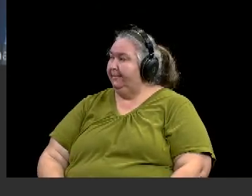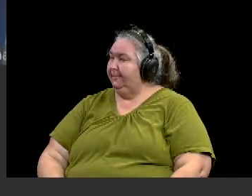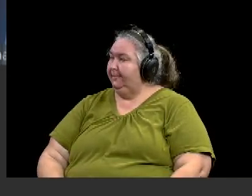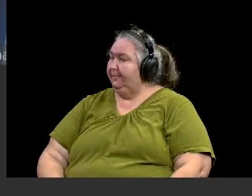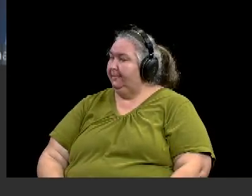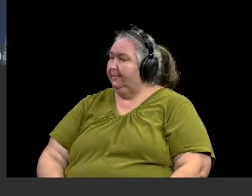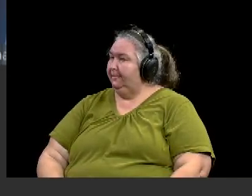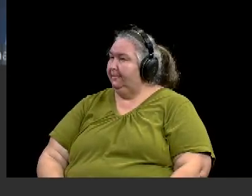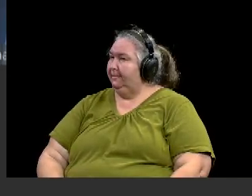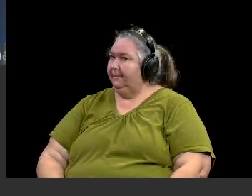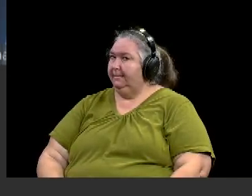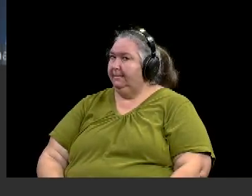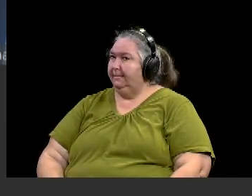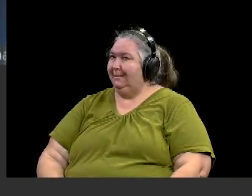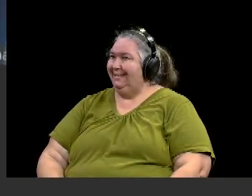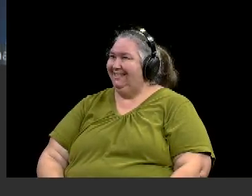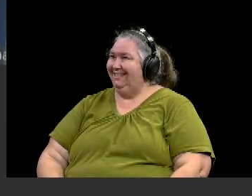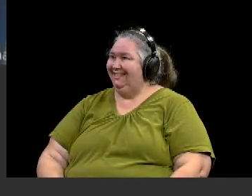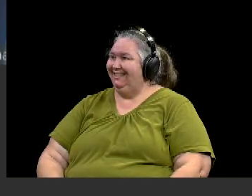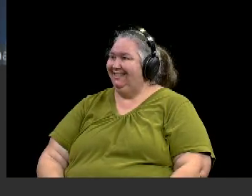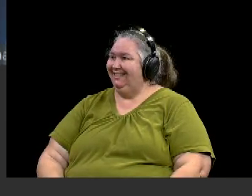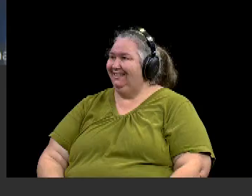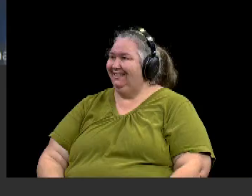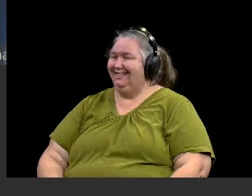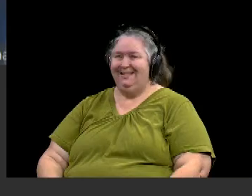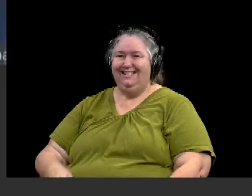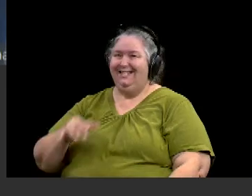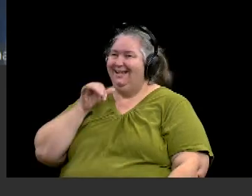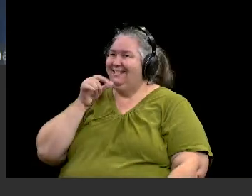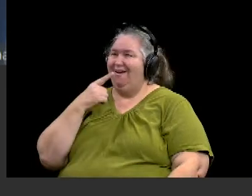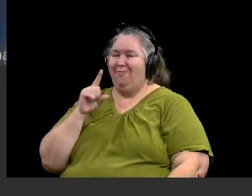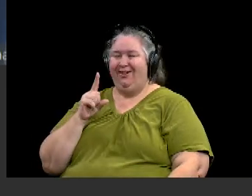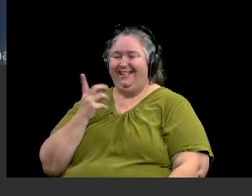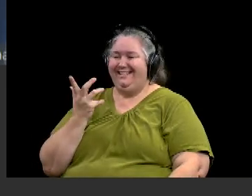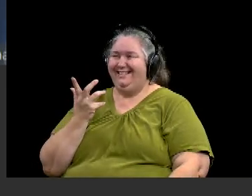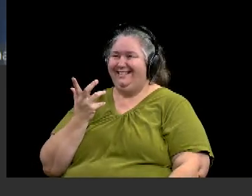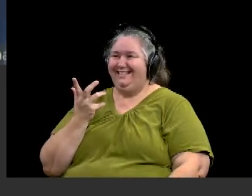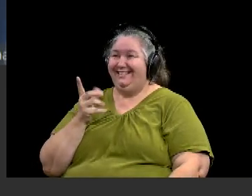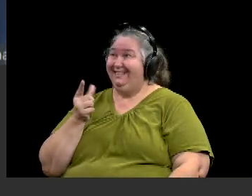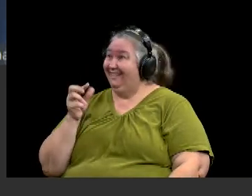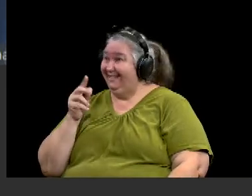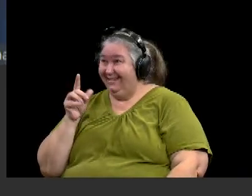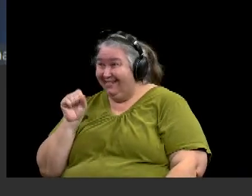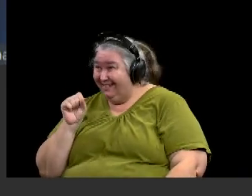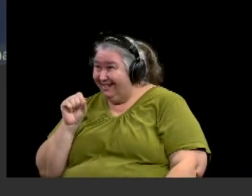Not working. Sorry about that. Dr. Griggs or Dr. Haskett, do y'all know?